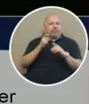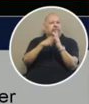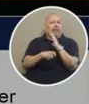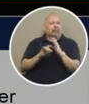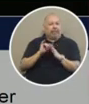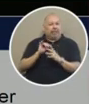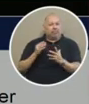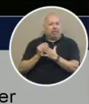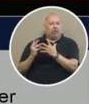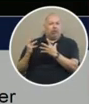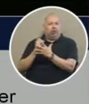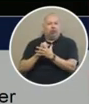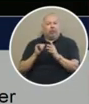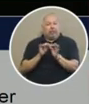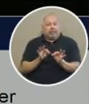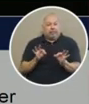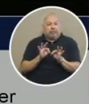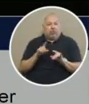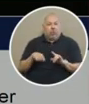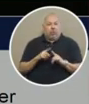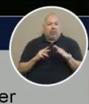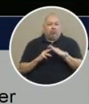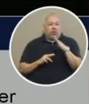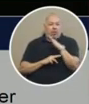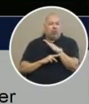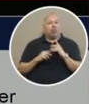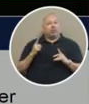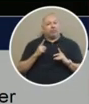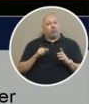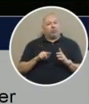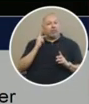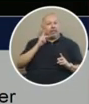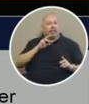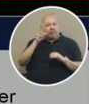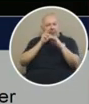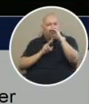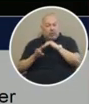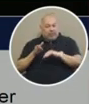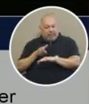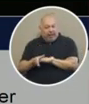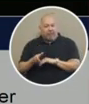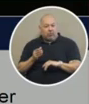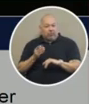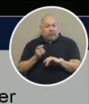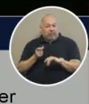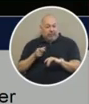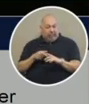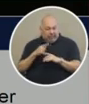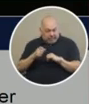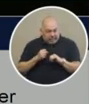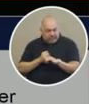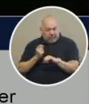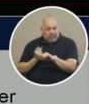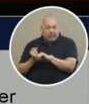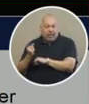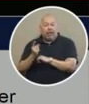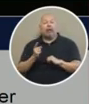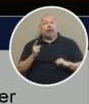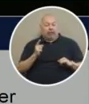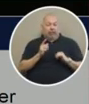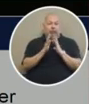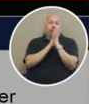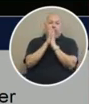with the essential only allowed now to bridges, that's going to be something we need to forecast out for this year, next year. Airport traffic,